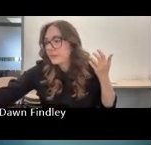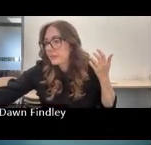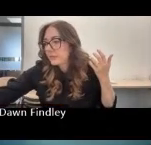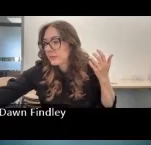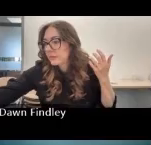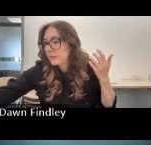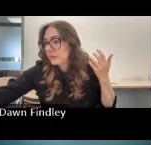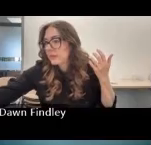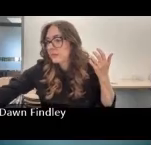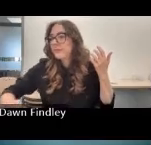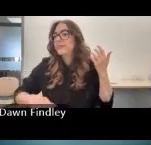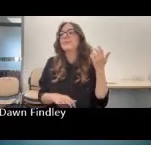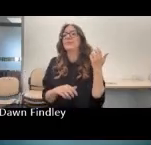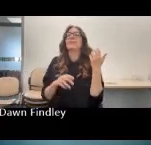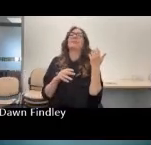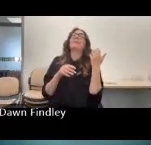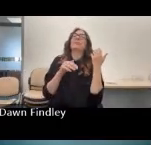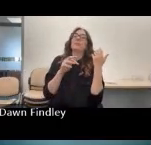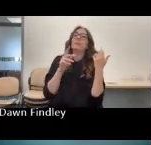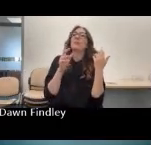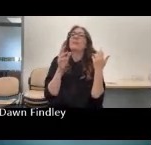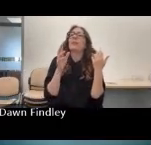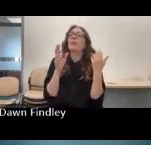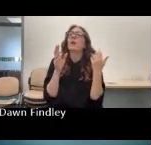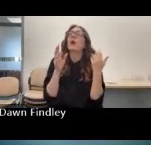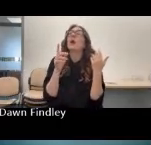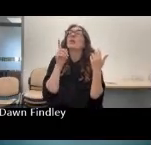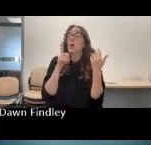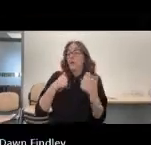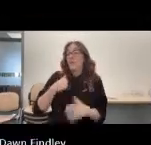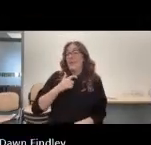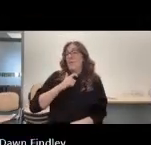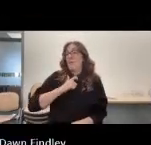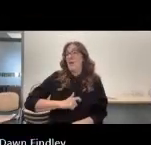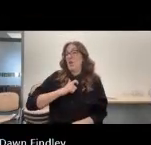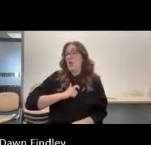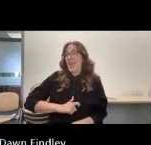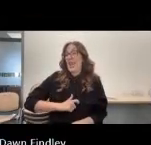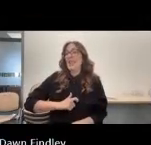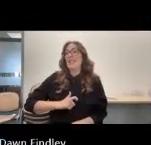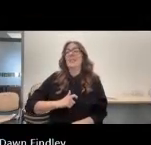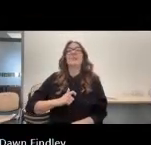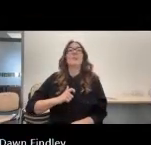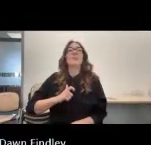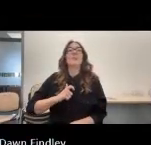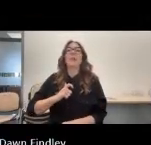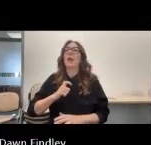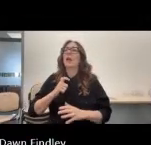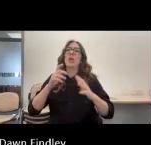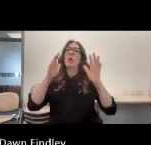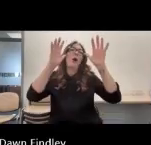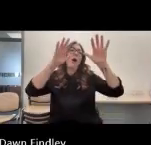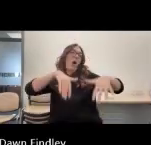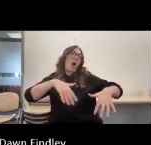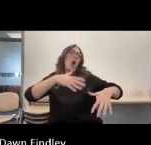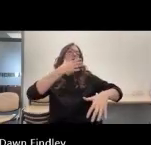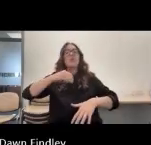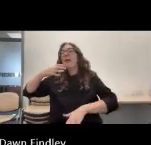That is the reality of where they're at. I personally don't think it's good practice to say, oh, don't use an Android, use an